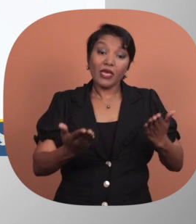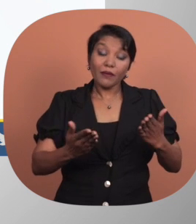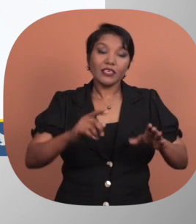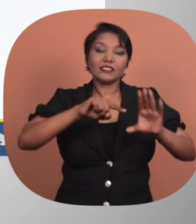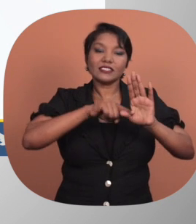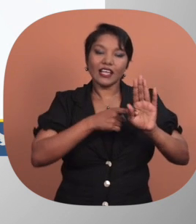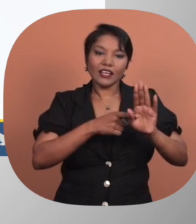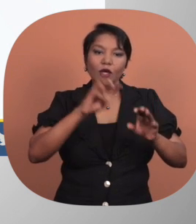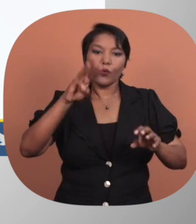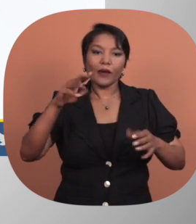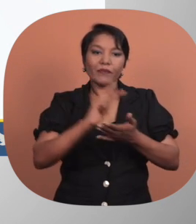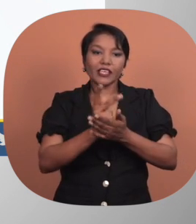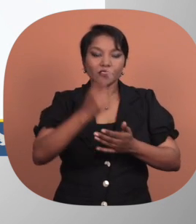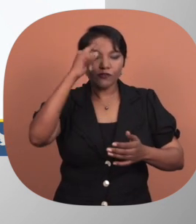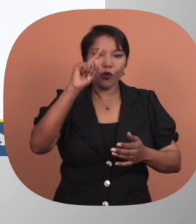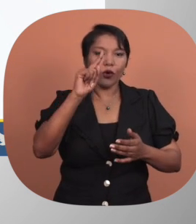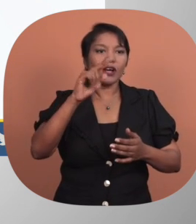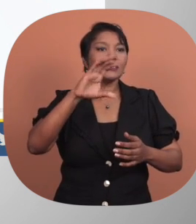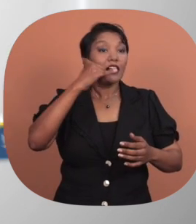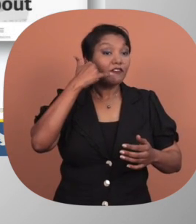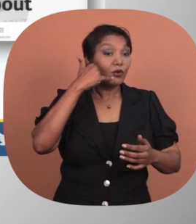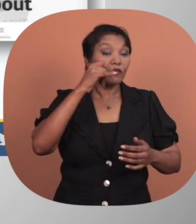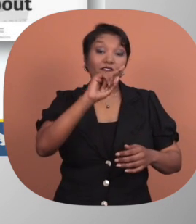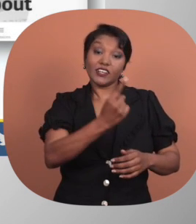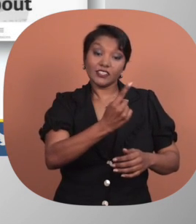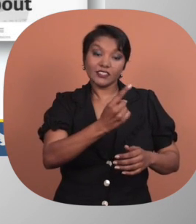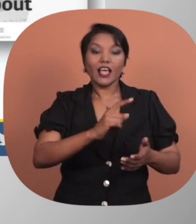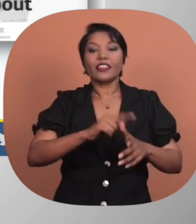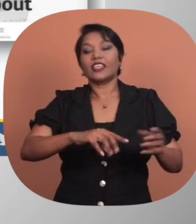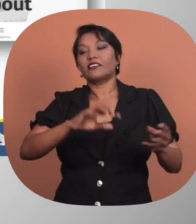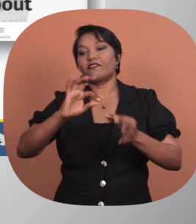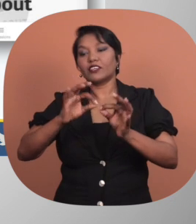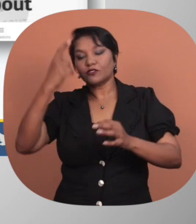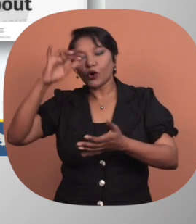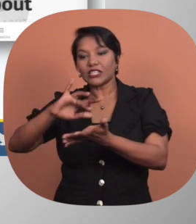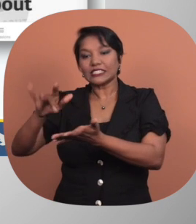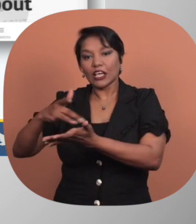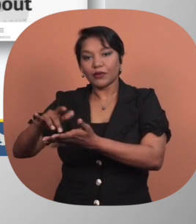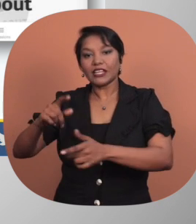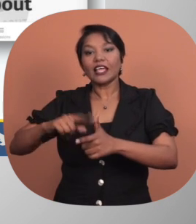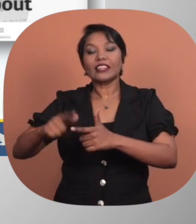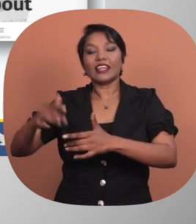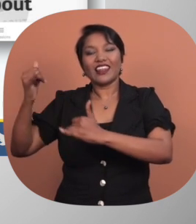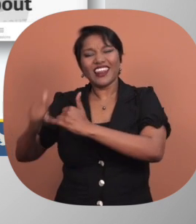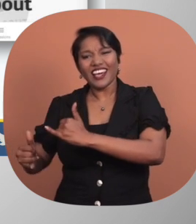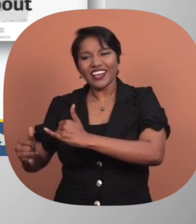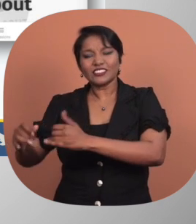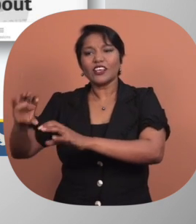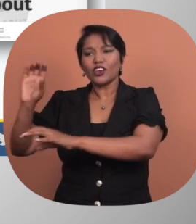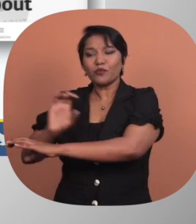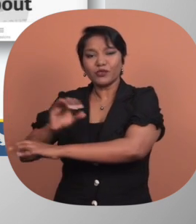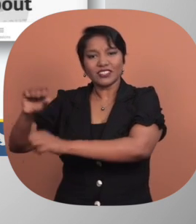web design to tablets and then to phones. What I'm talking about is to start designing